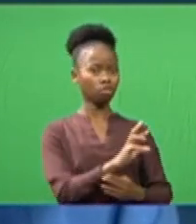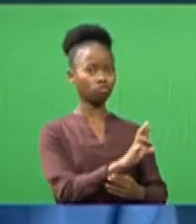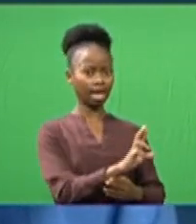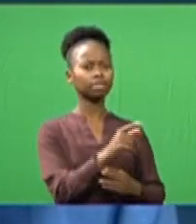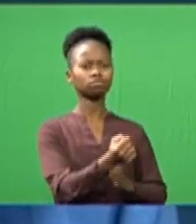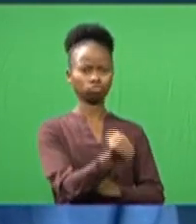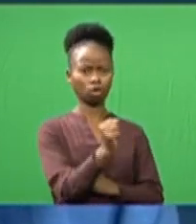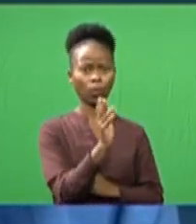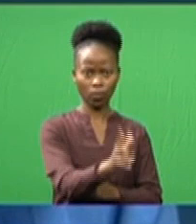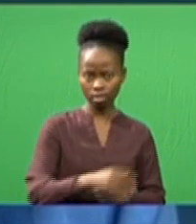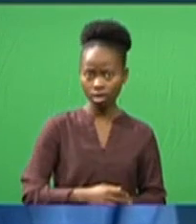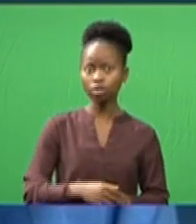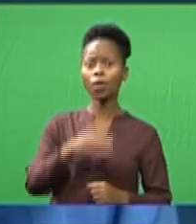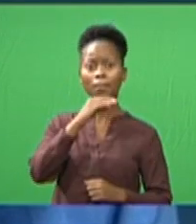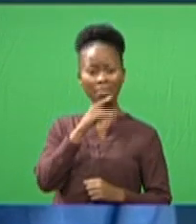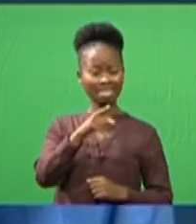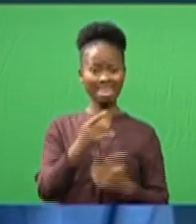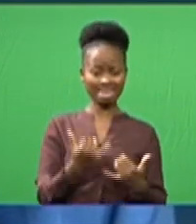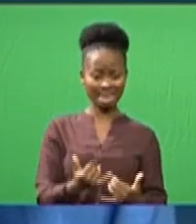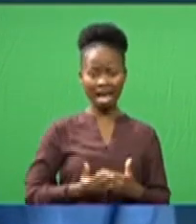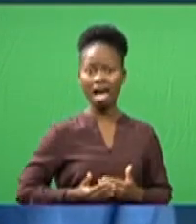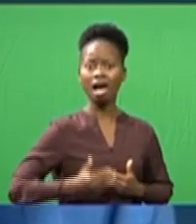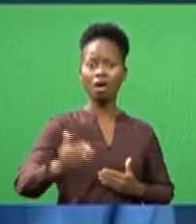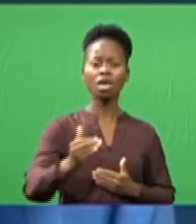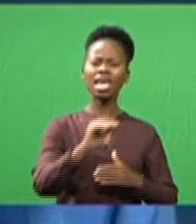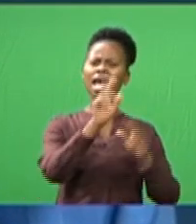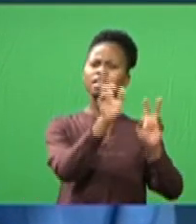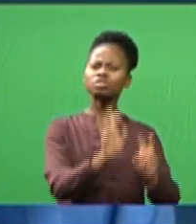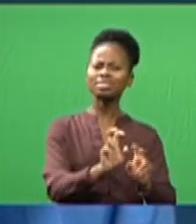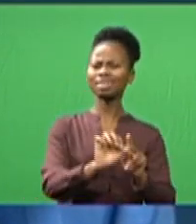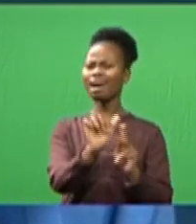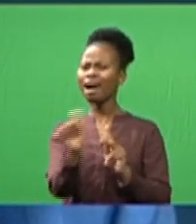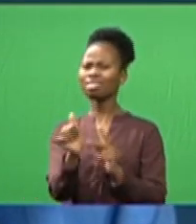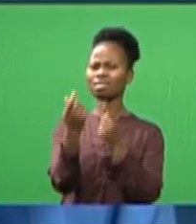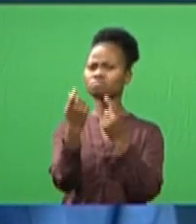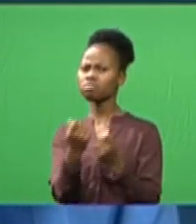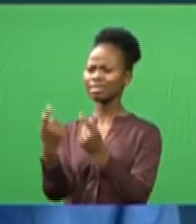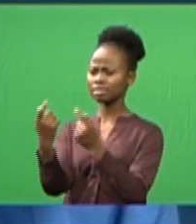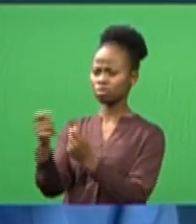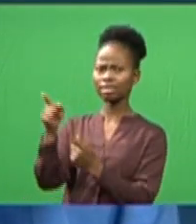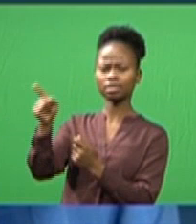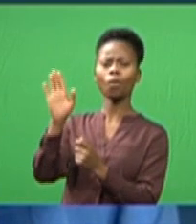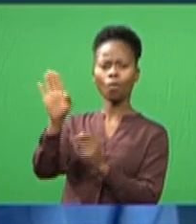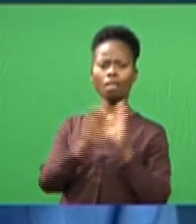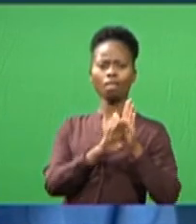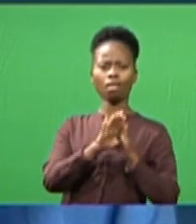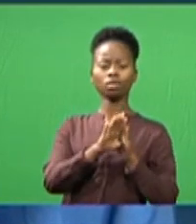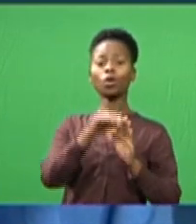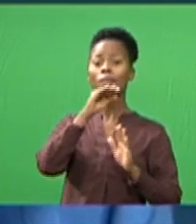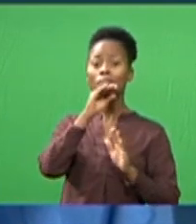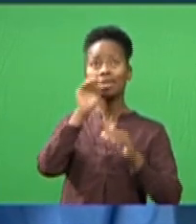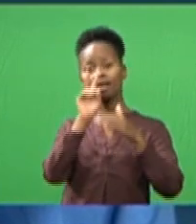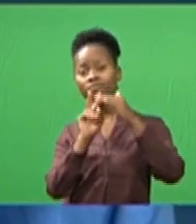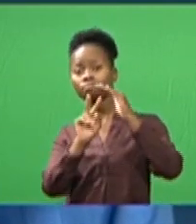economic slack are expected to offset higher electricity and food price inflation, keeping the headline inflation